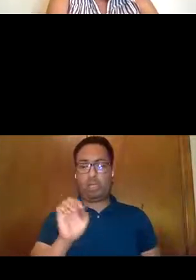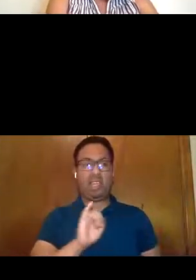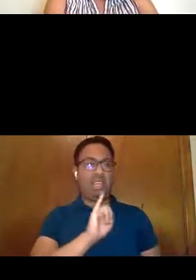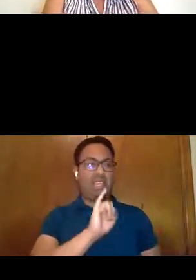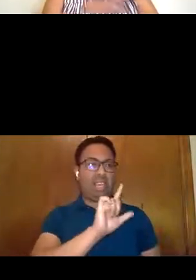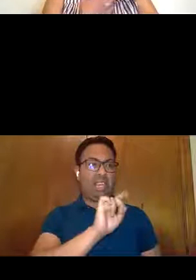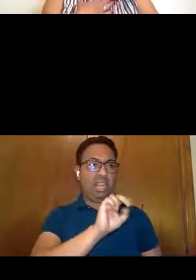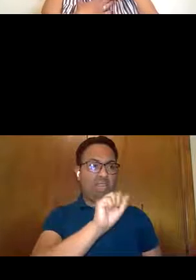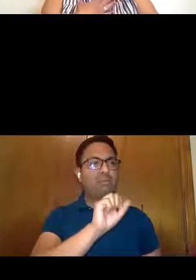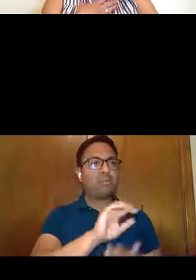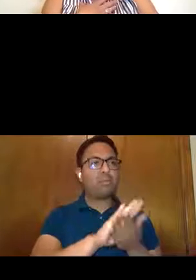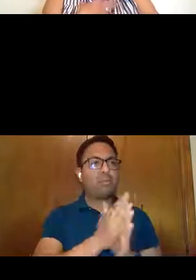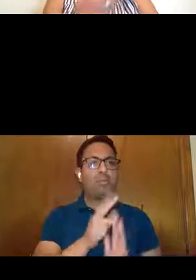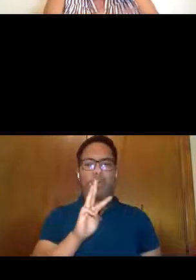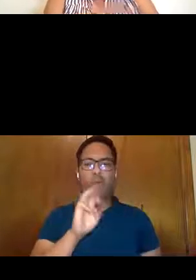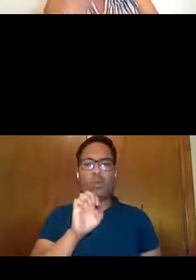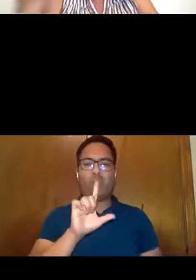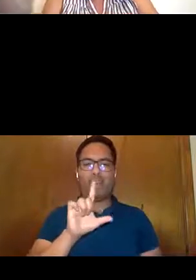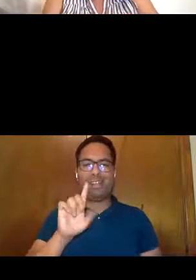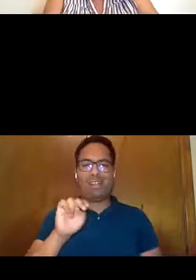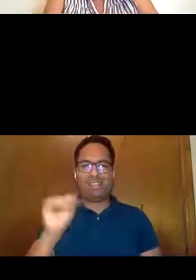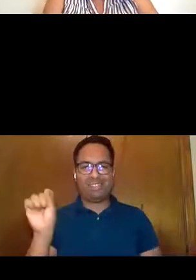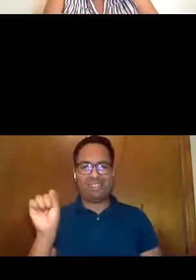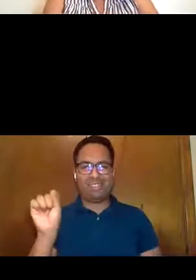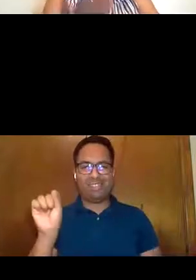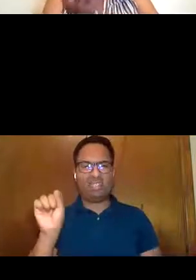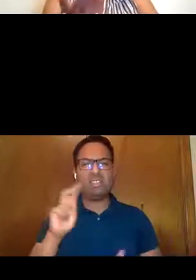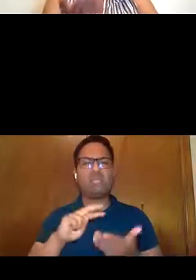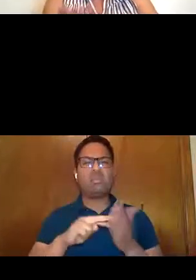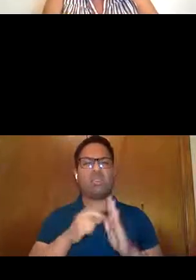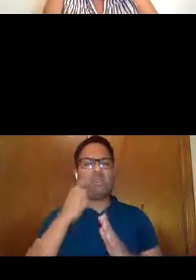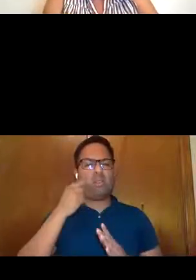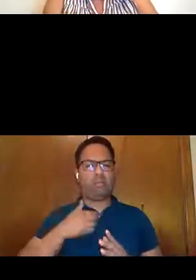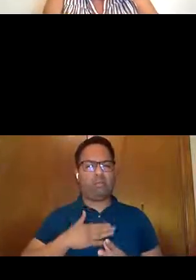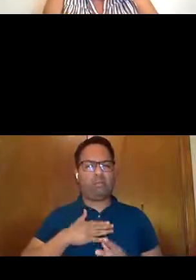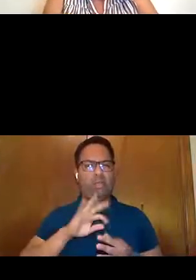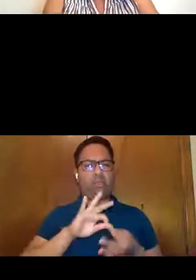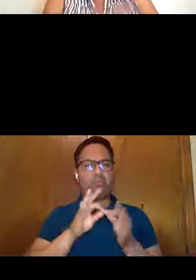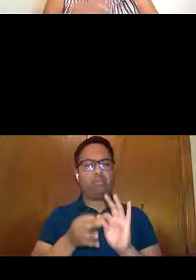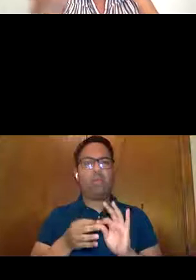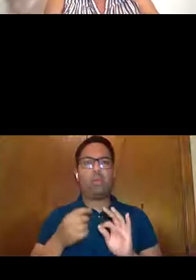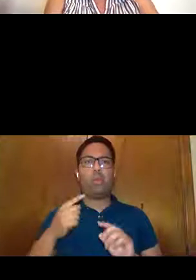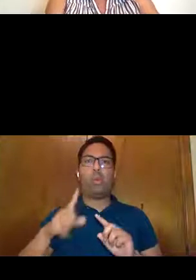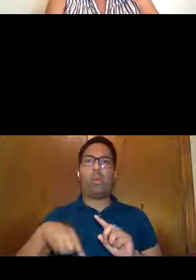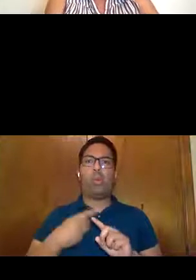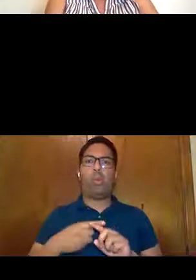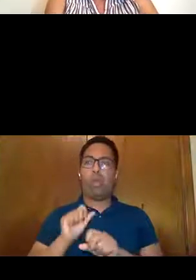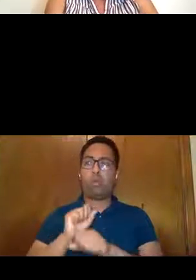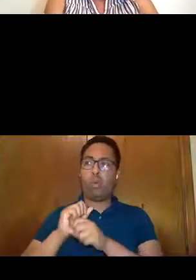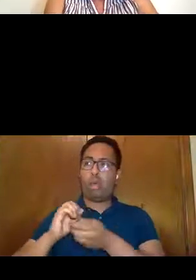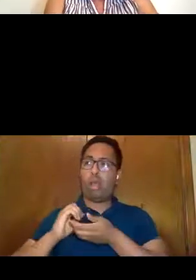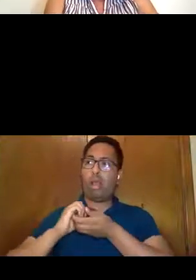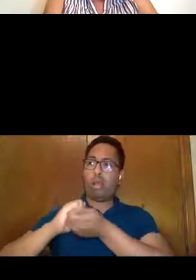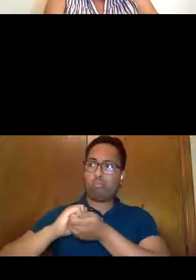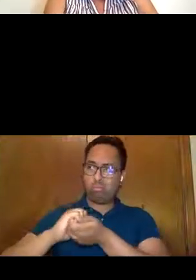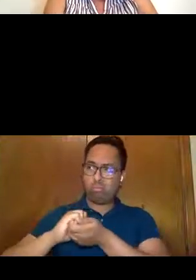wellness." What that says to me is that when we work together, not just an individual, that we're able to achieve